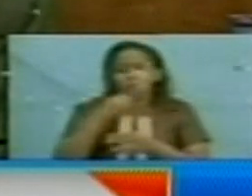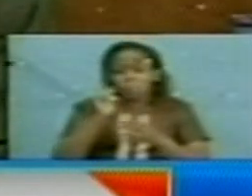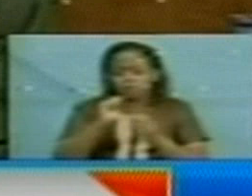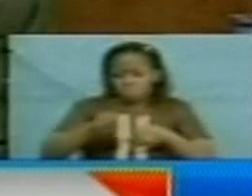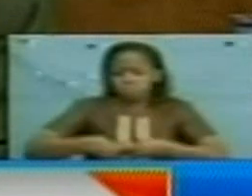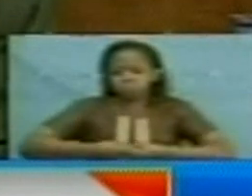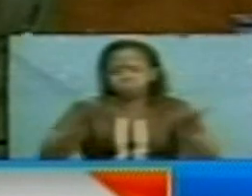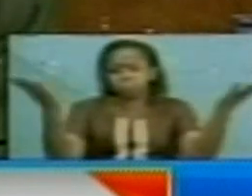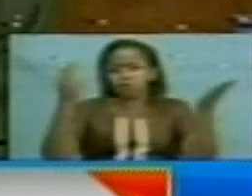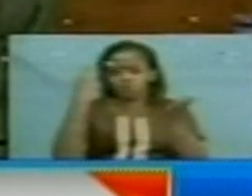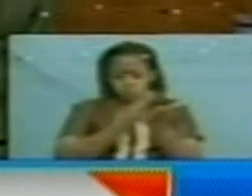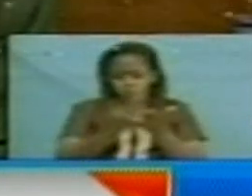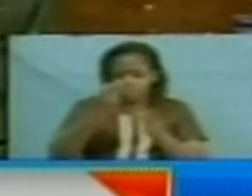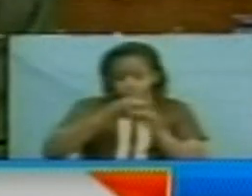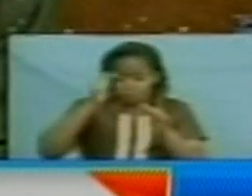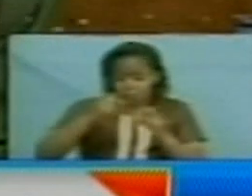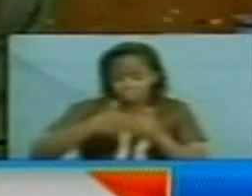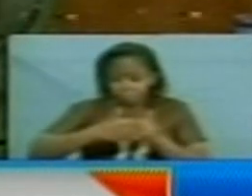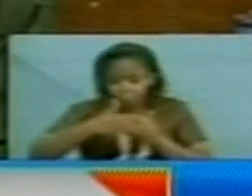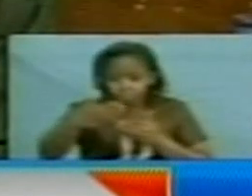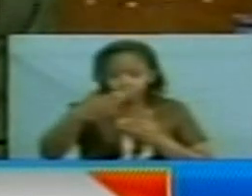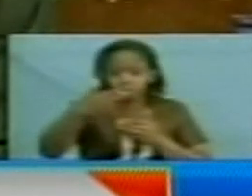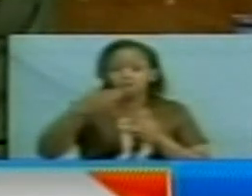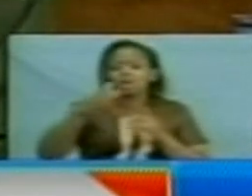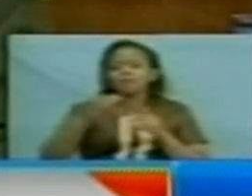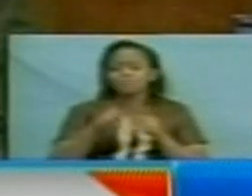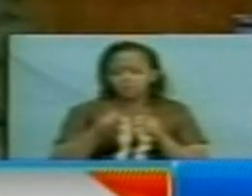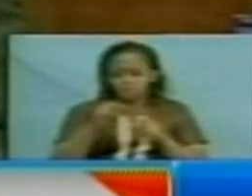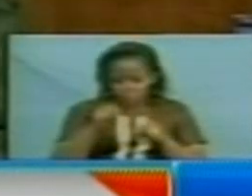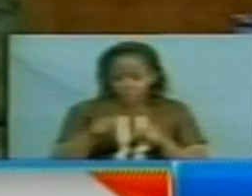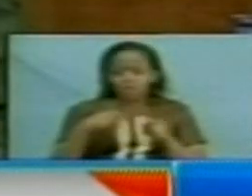2 weeks from today. Orders accordingly.